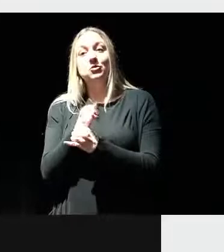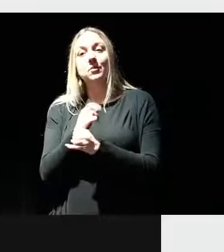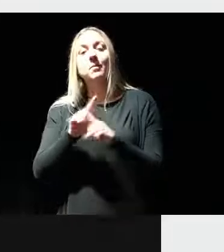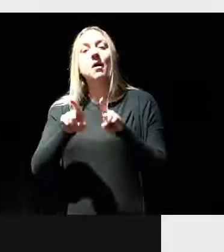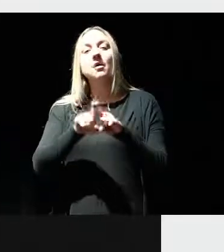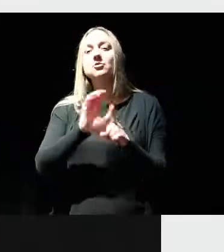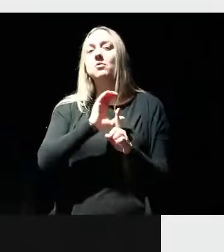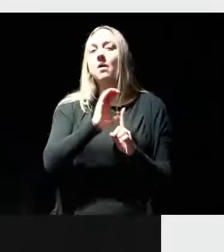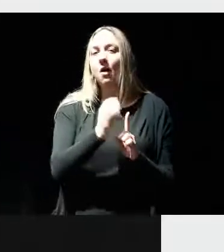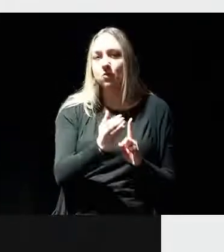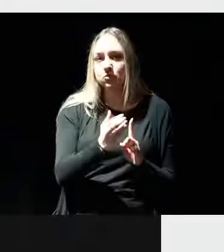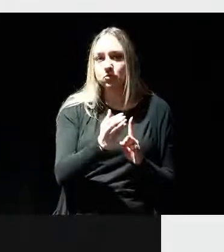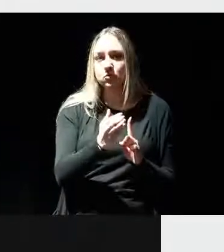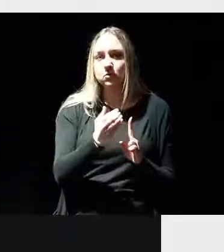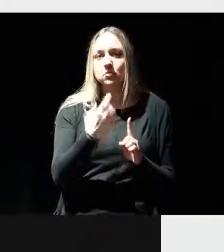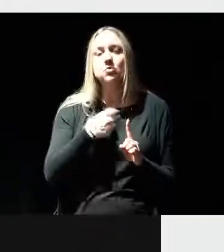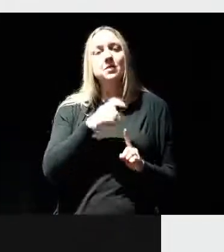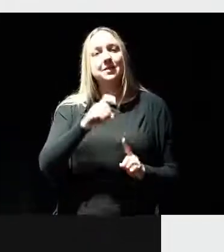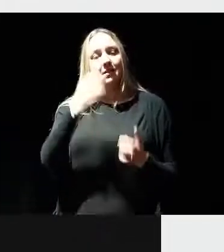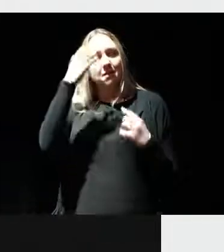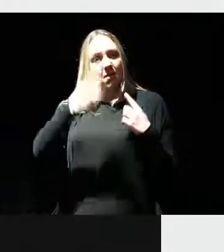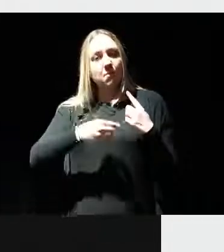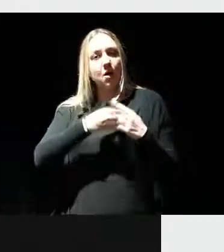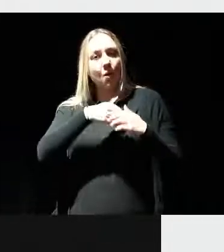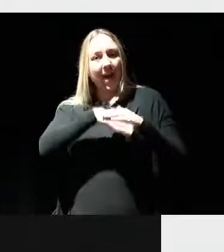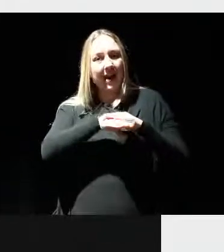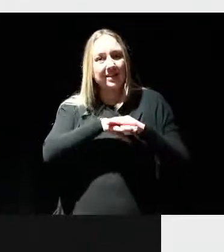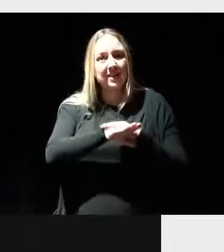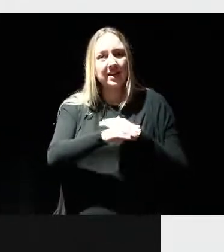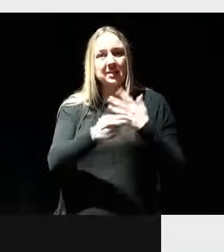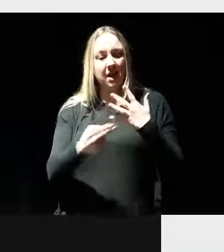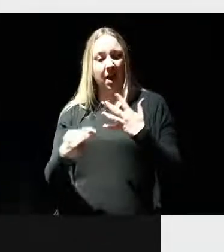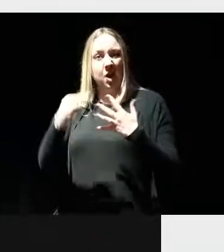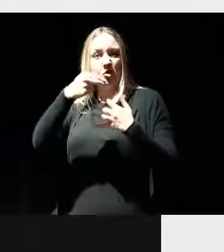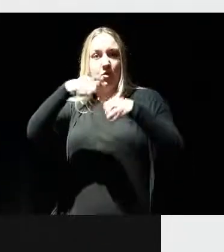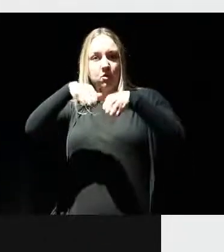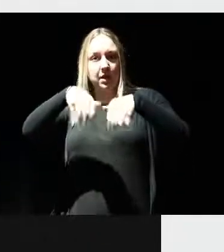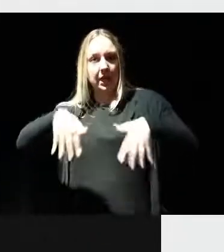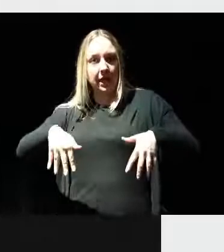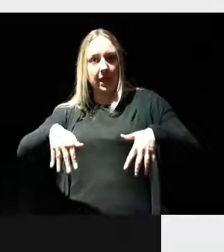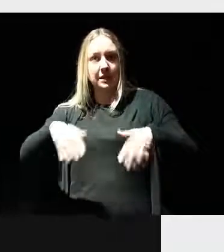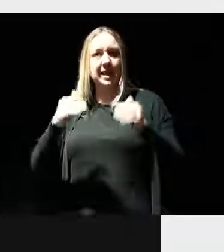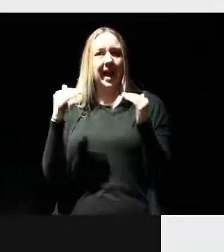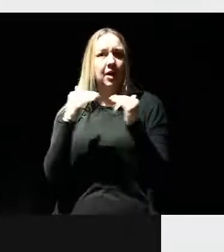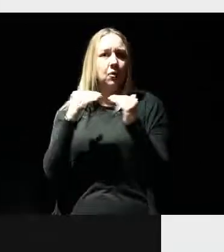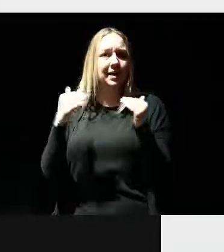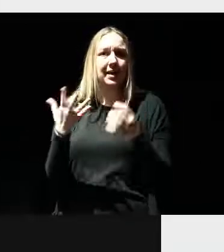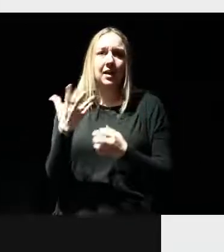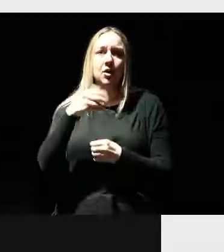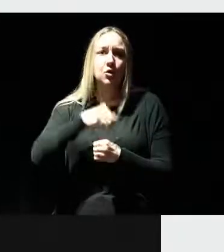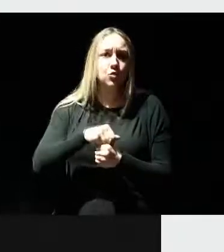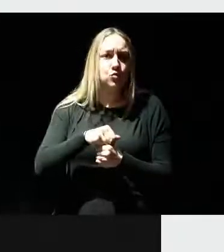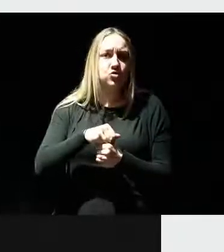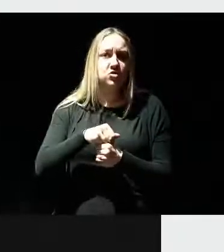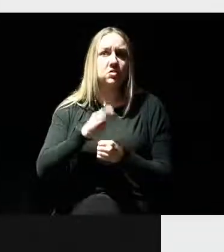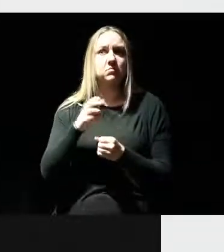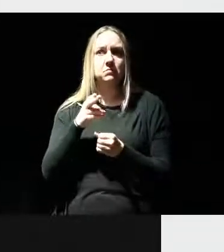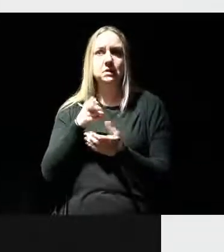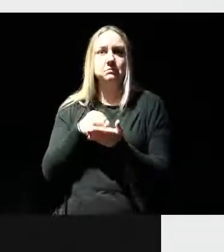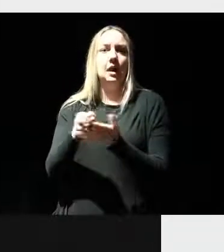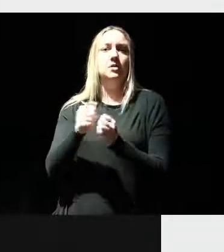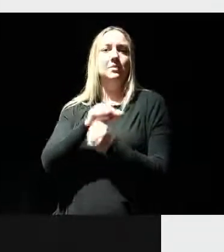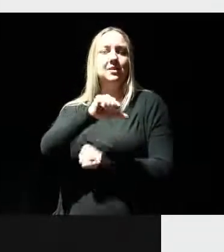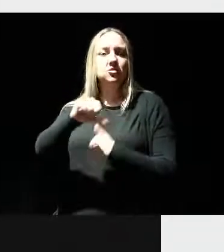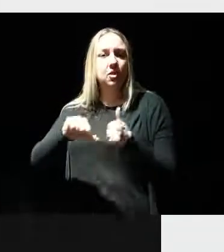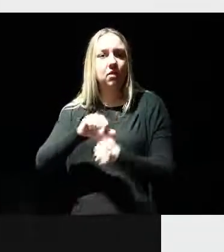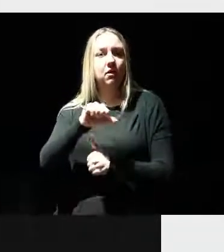think about access, hierarchies, equity, transparency, inclusion, and just working across a lot